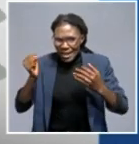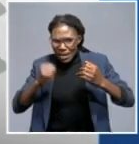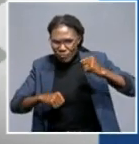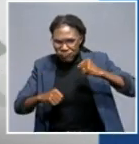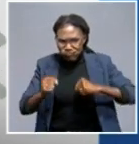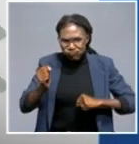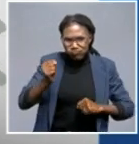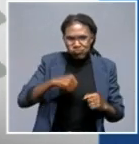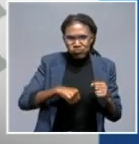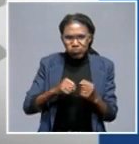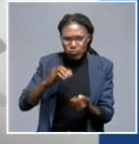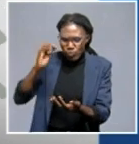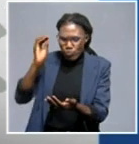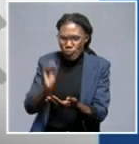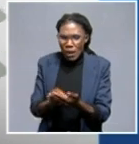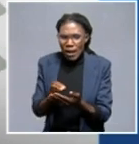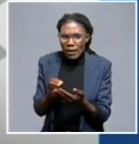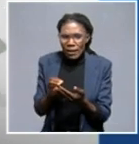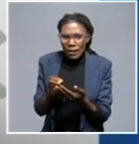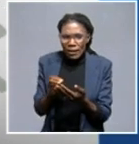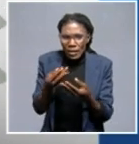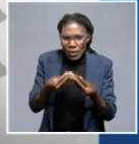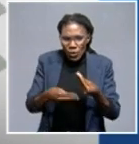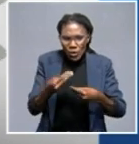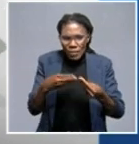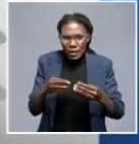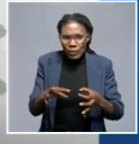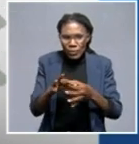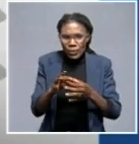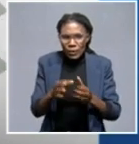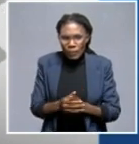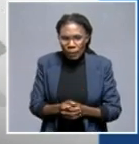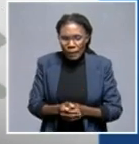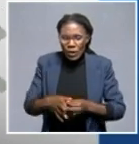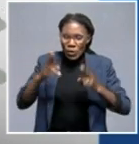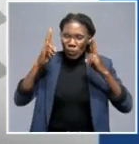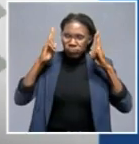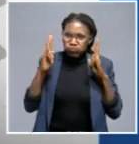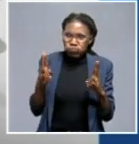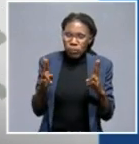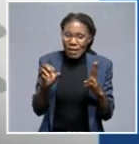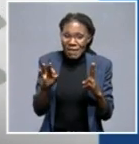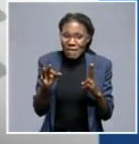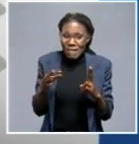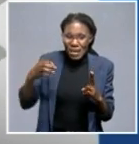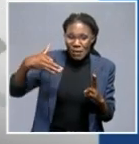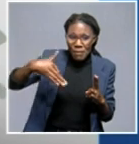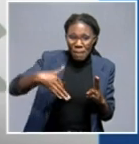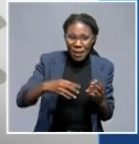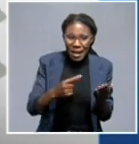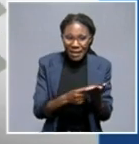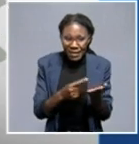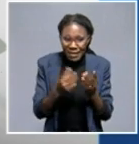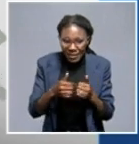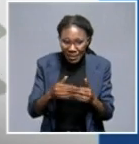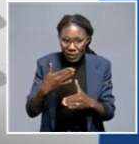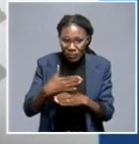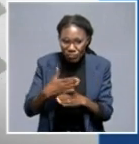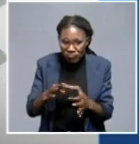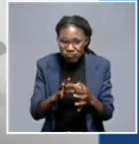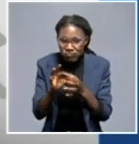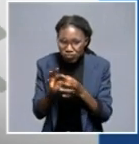are economic in nature. We are hoping that in doing so, we shall take advantage of